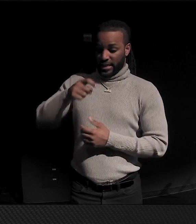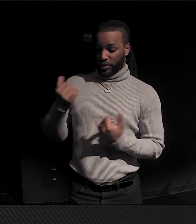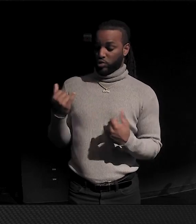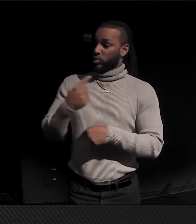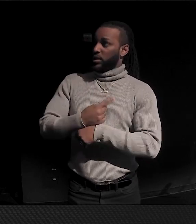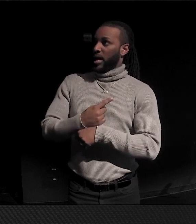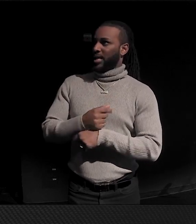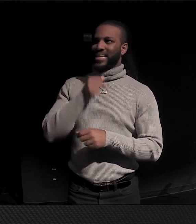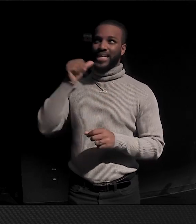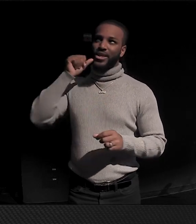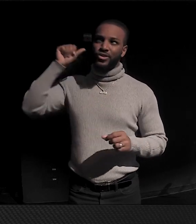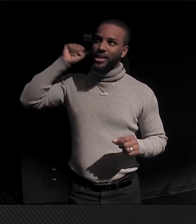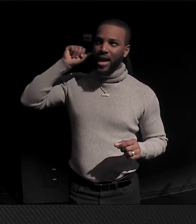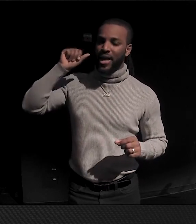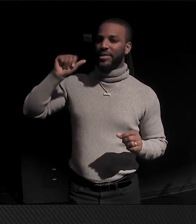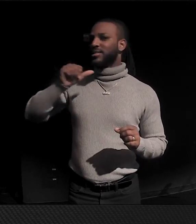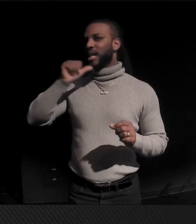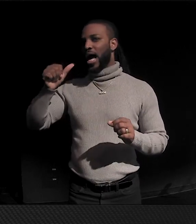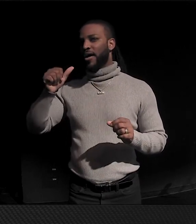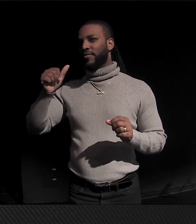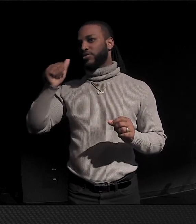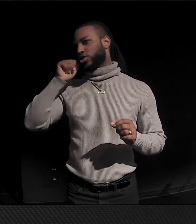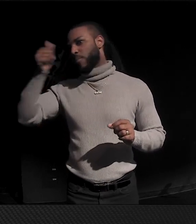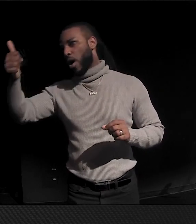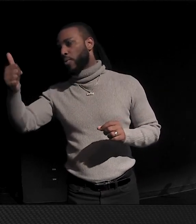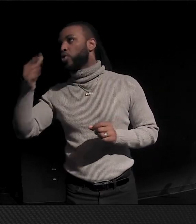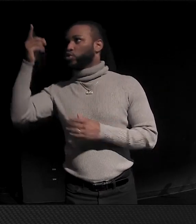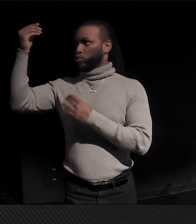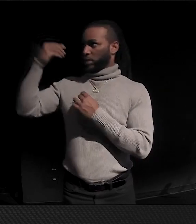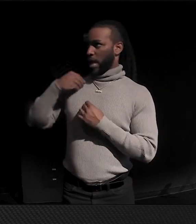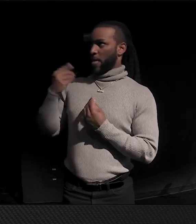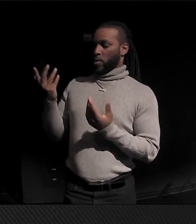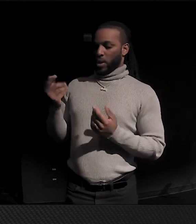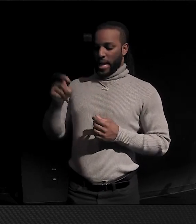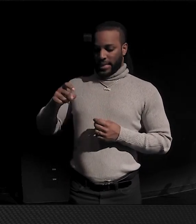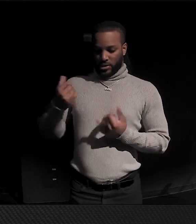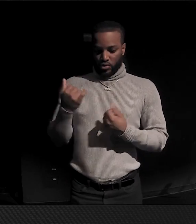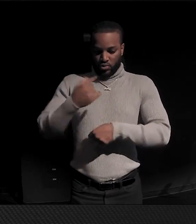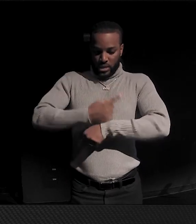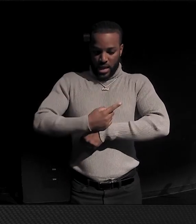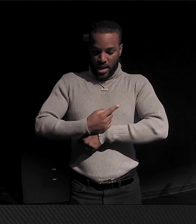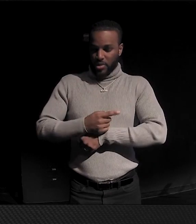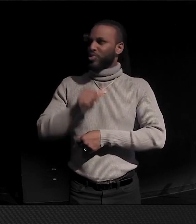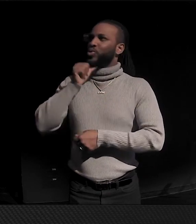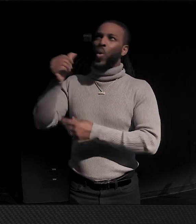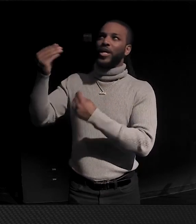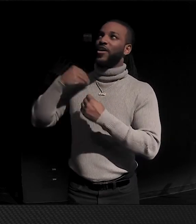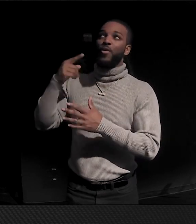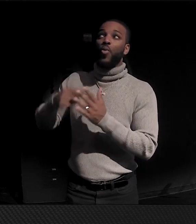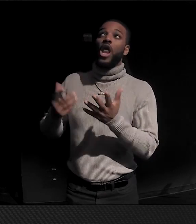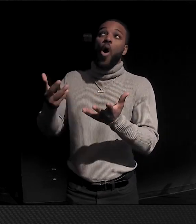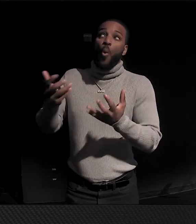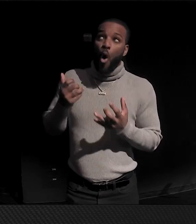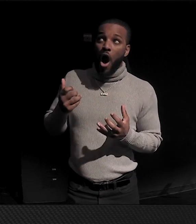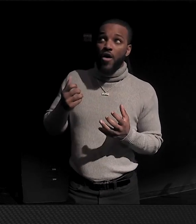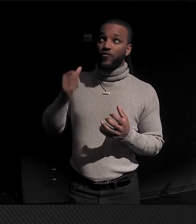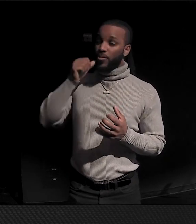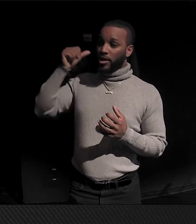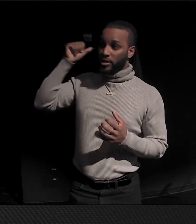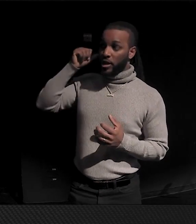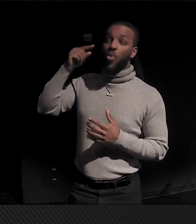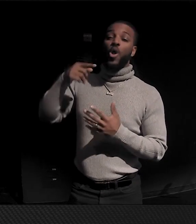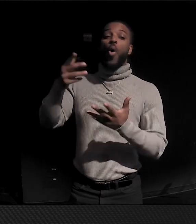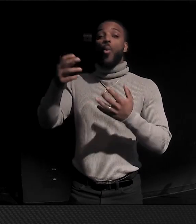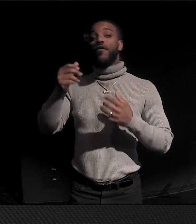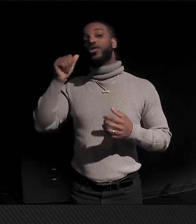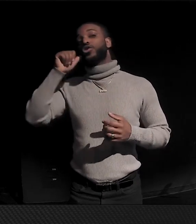me for what I need yesterday. You don't provide me for what I need tomorrow. You give me what I need today. You don't give me what I want for yesterday. You don't give me what I want for